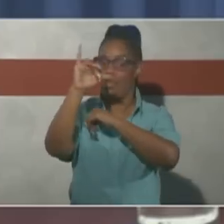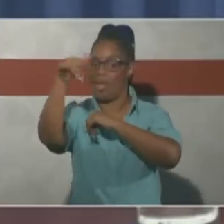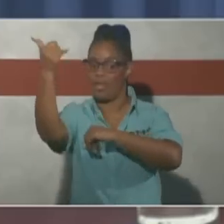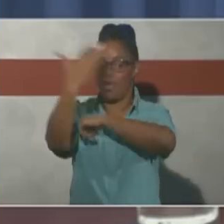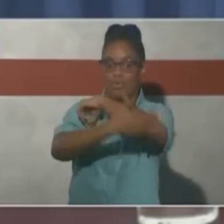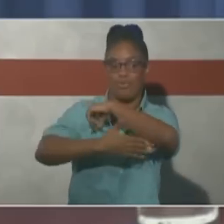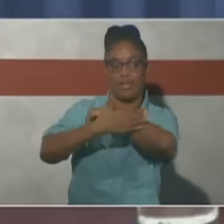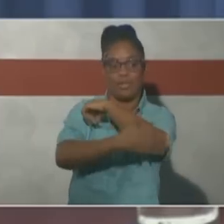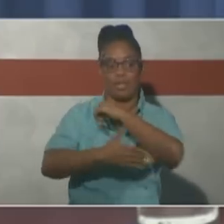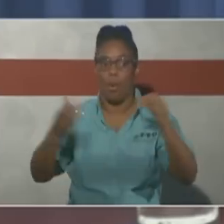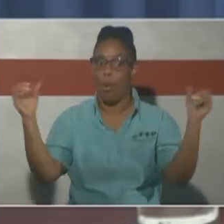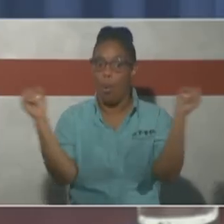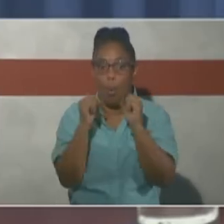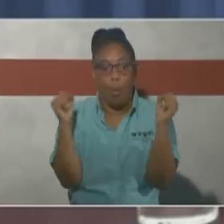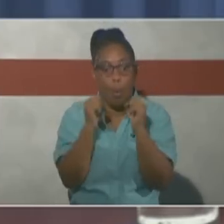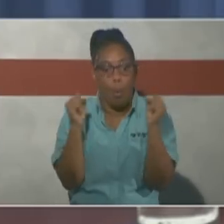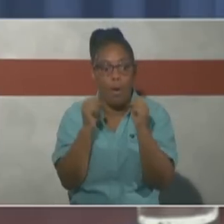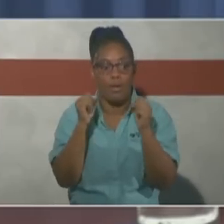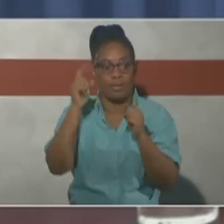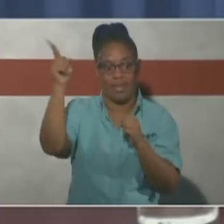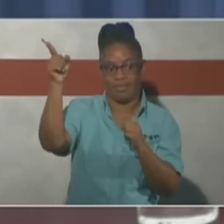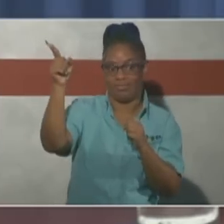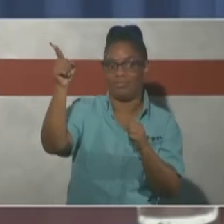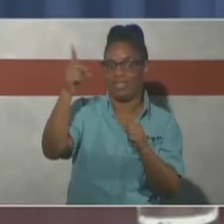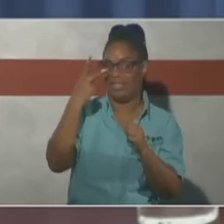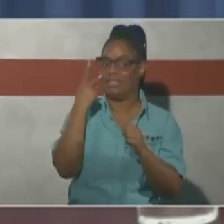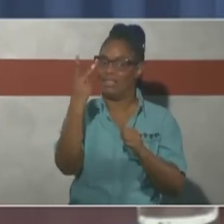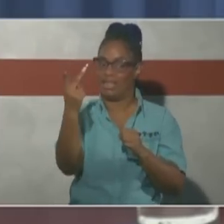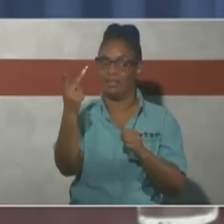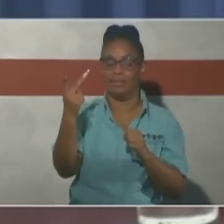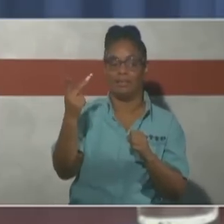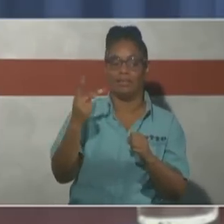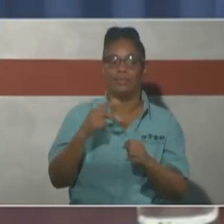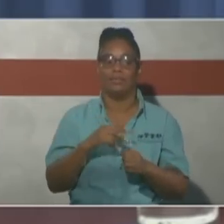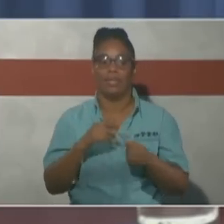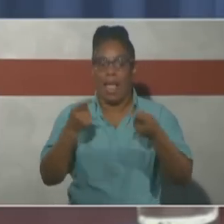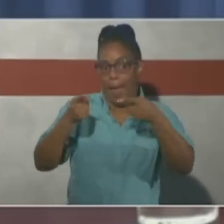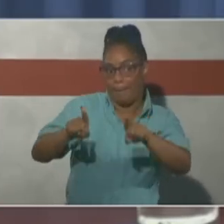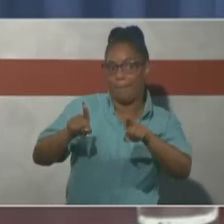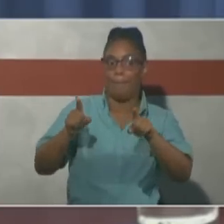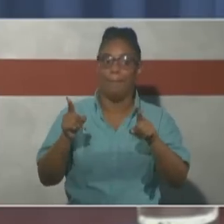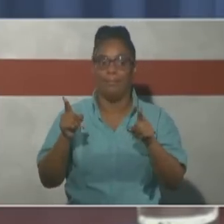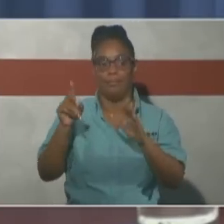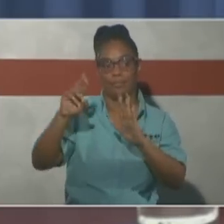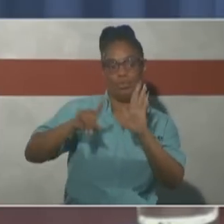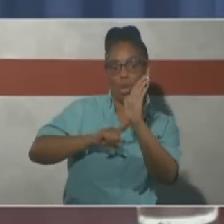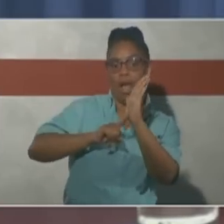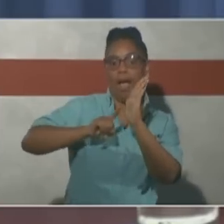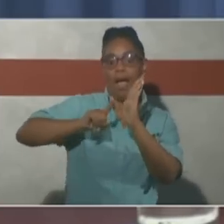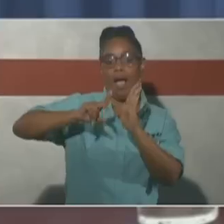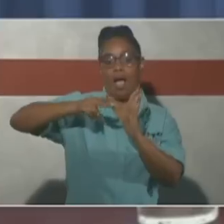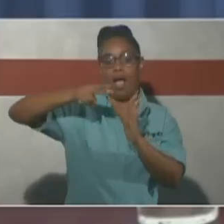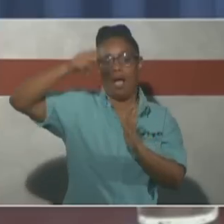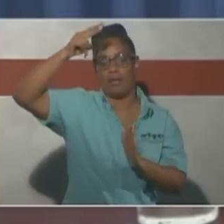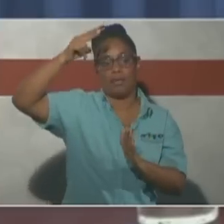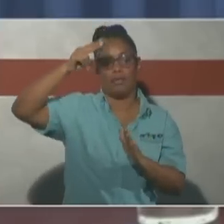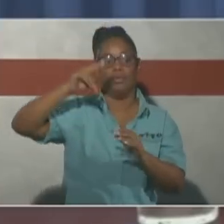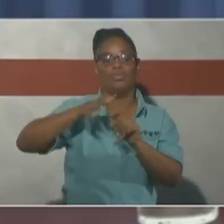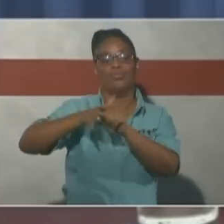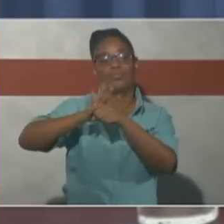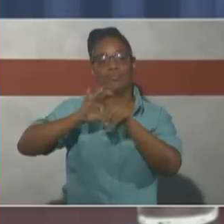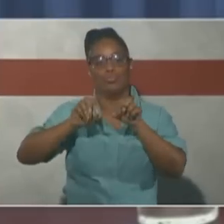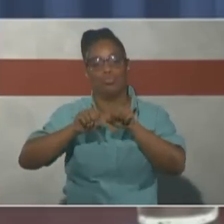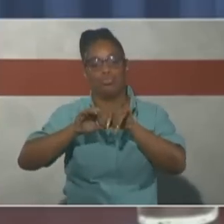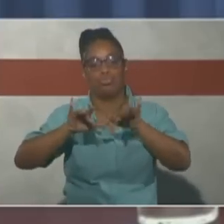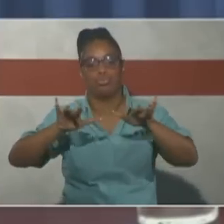colder climates, where the viruses transmit more easily, or people are driven indoors because of cold, and they